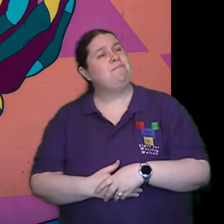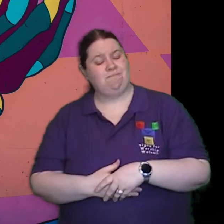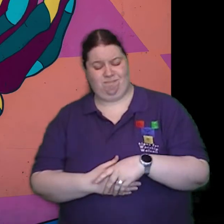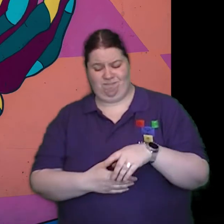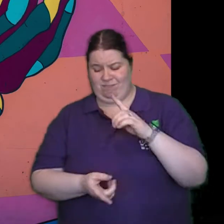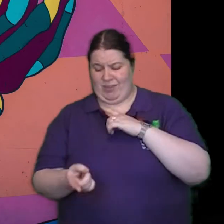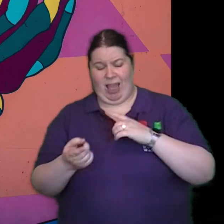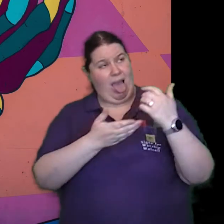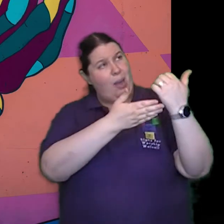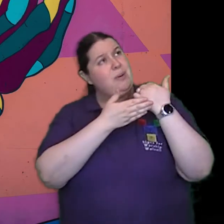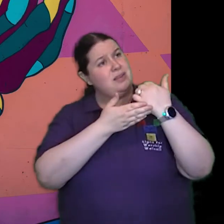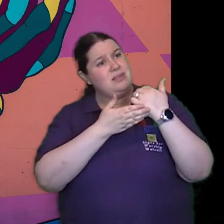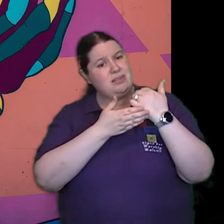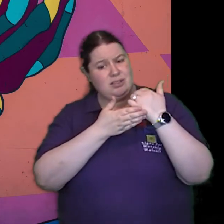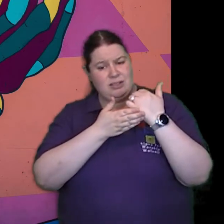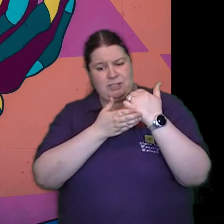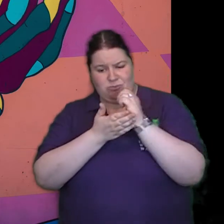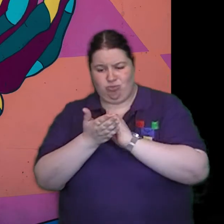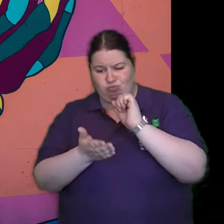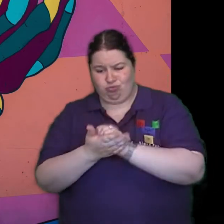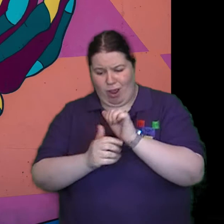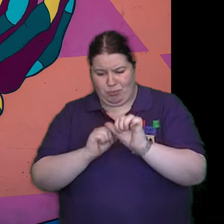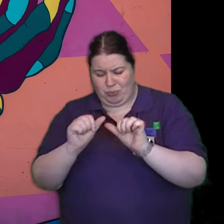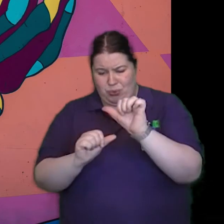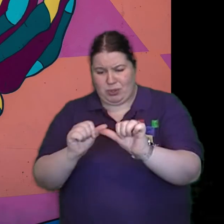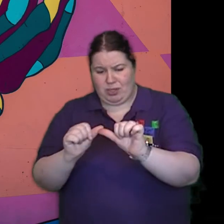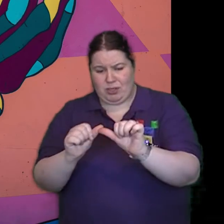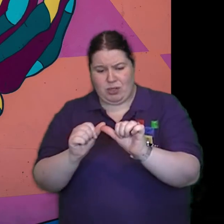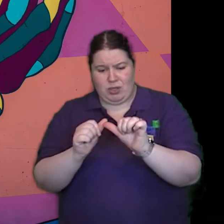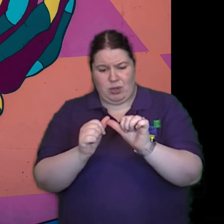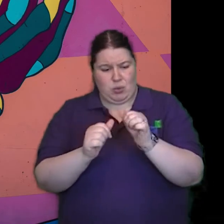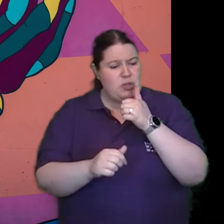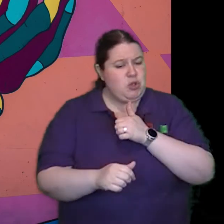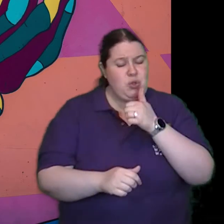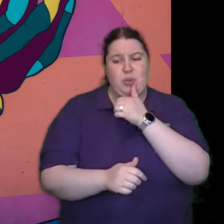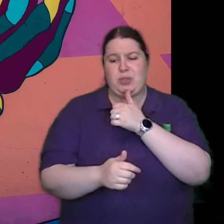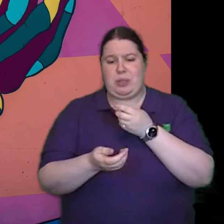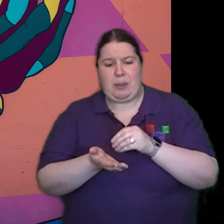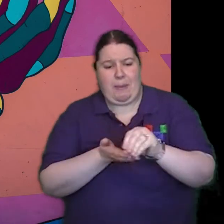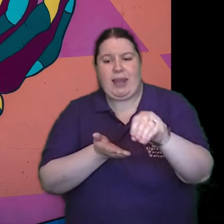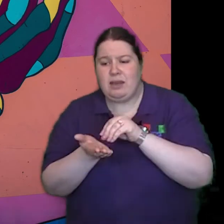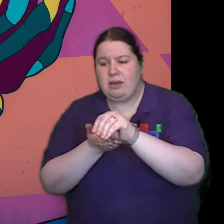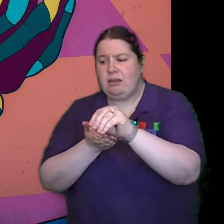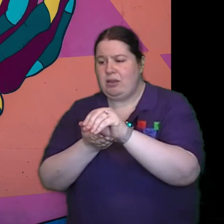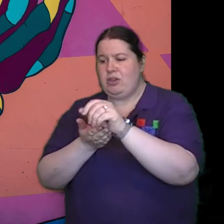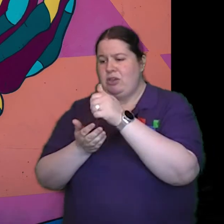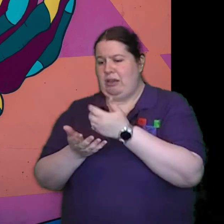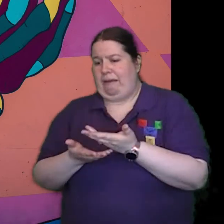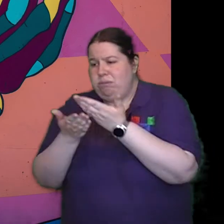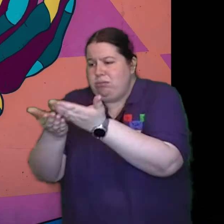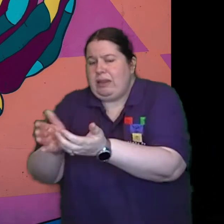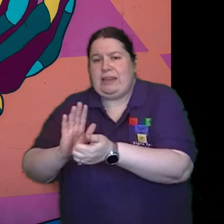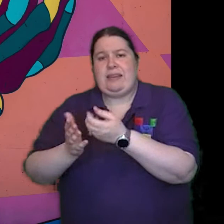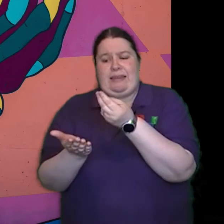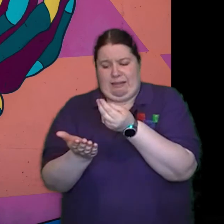Help us to prioritise the way we use, spend and sacrifice these gifts,